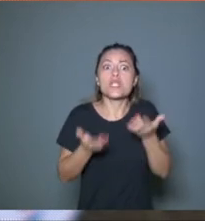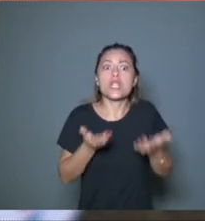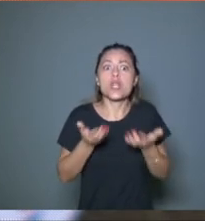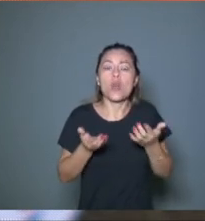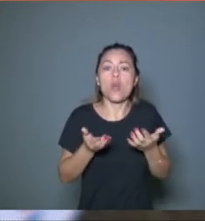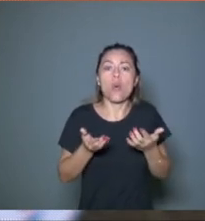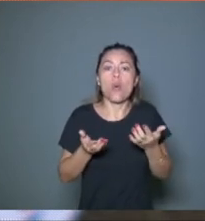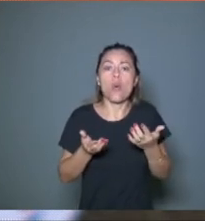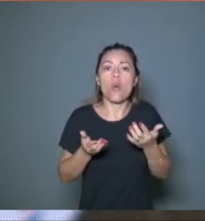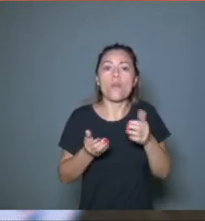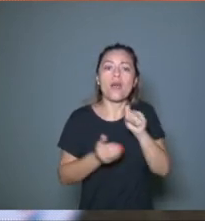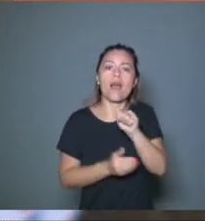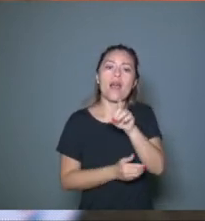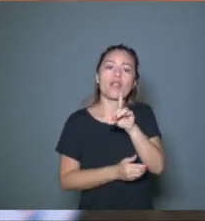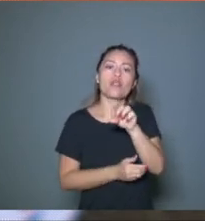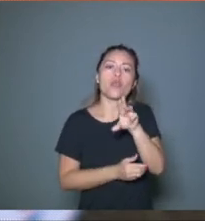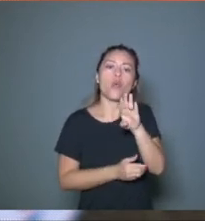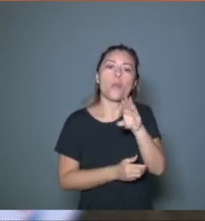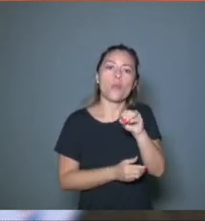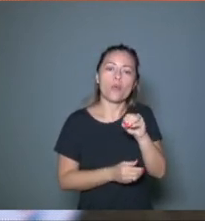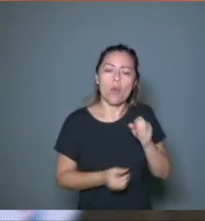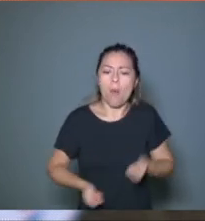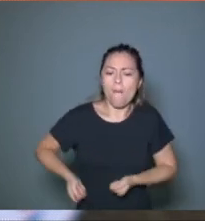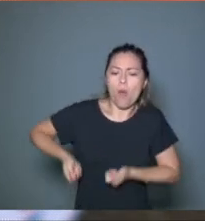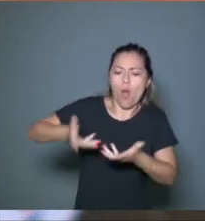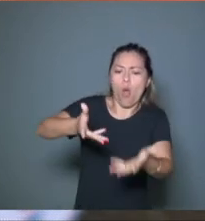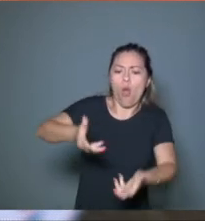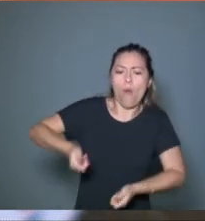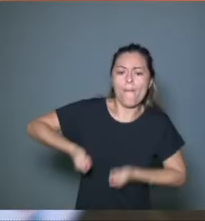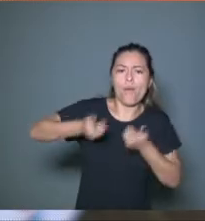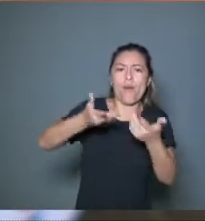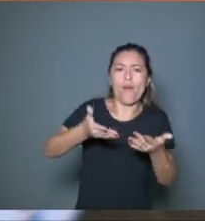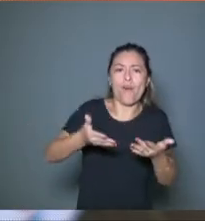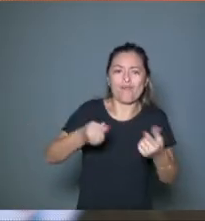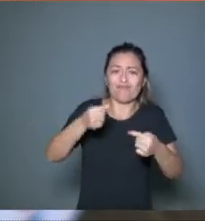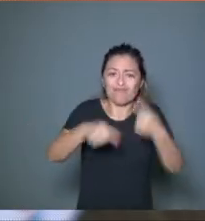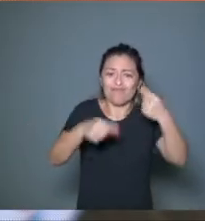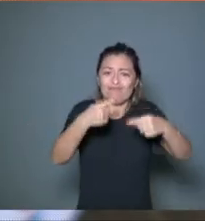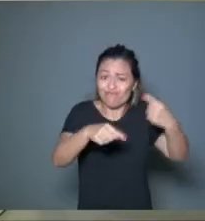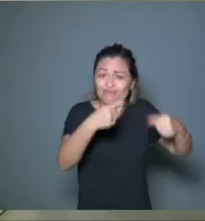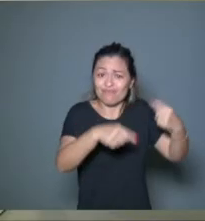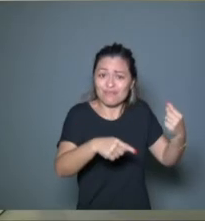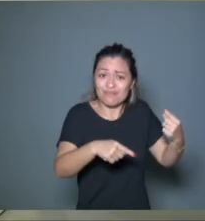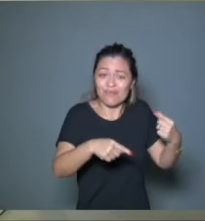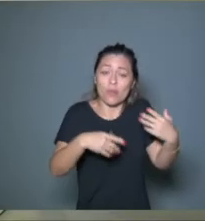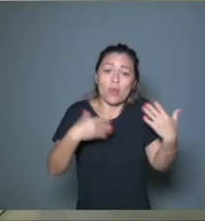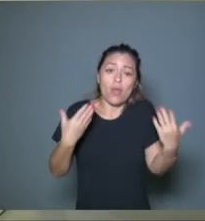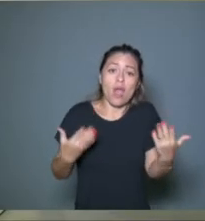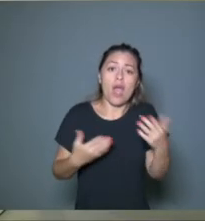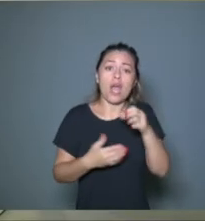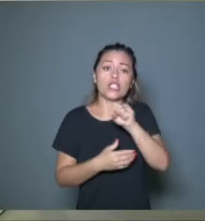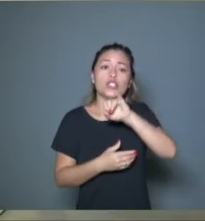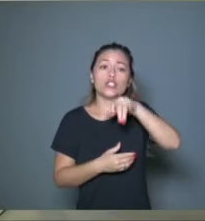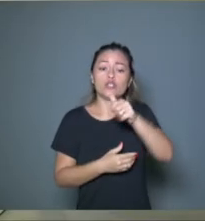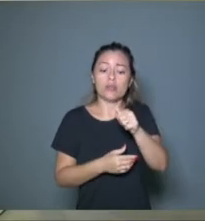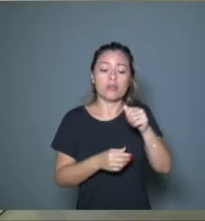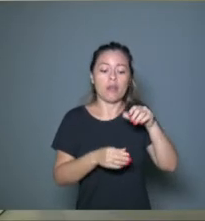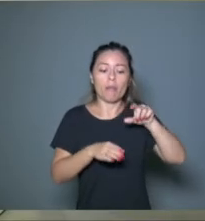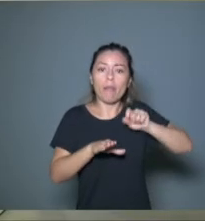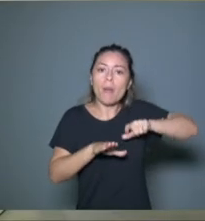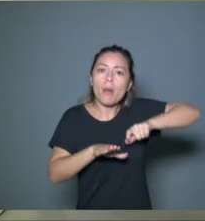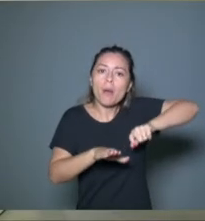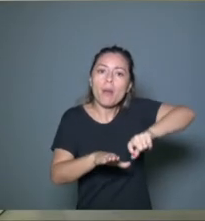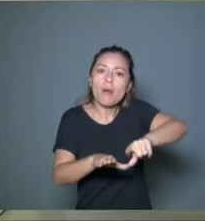use 1,000 kilograms of organic fertilizer per hectare, it's going to be 50 kilograms of potassium. And then I